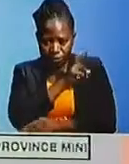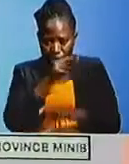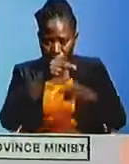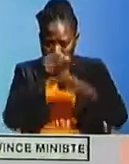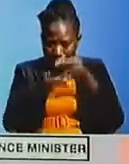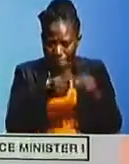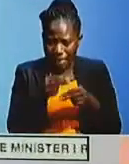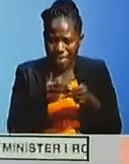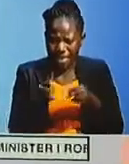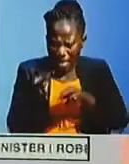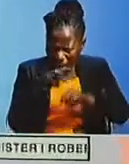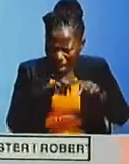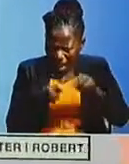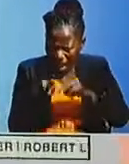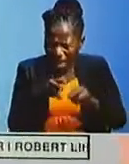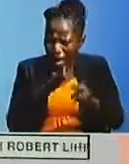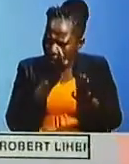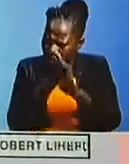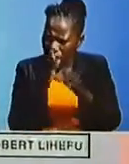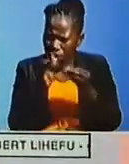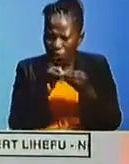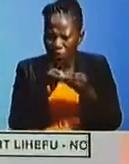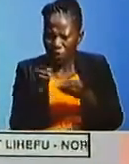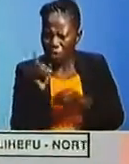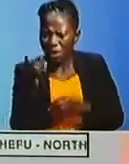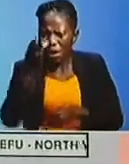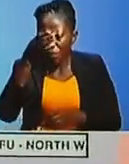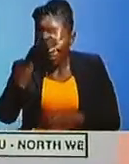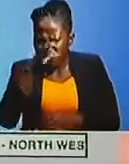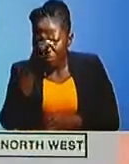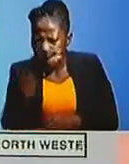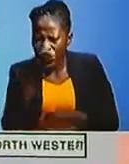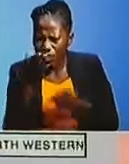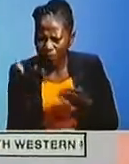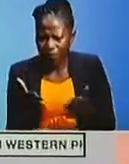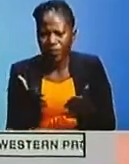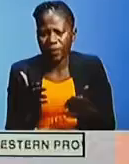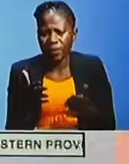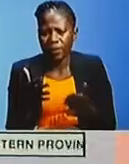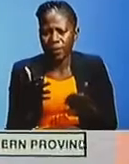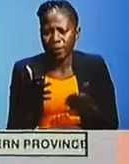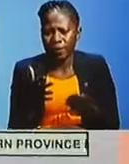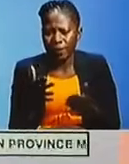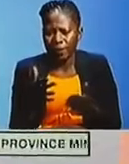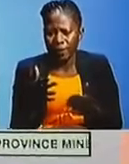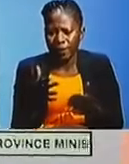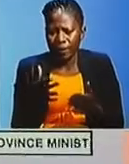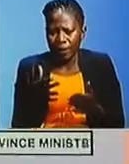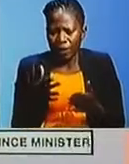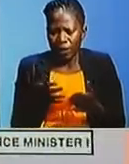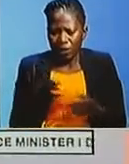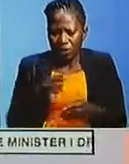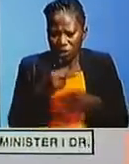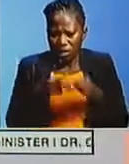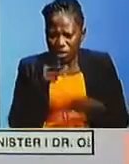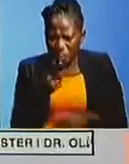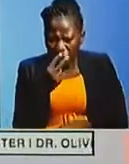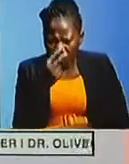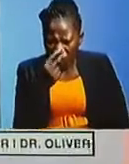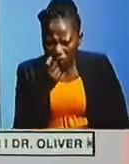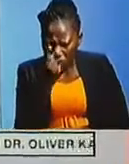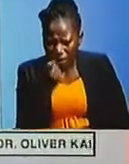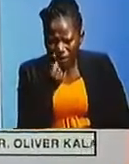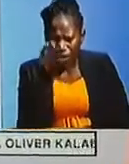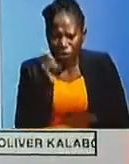on investigations where matters of corruption or abuse of public office, when they emerge, you have to spend less because you'll